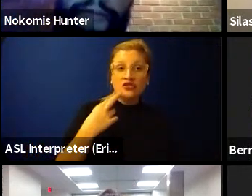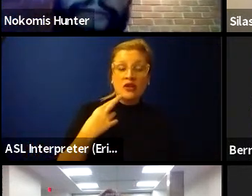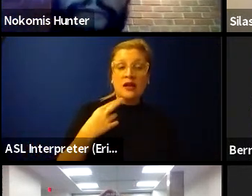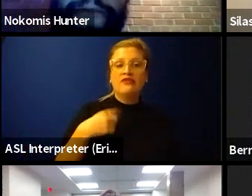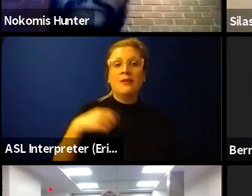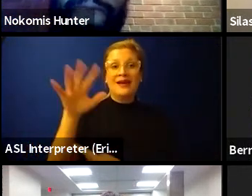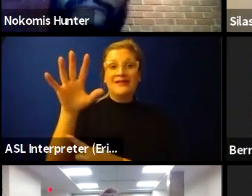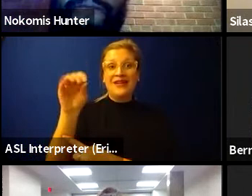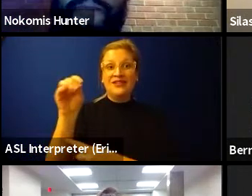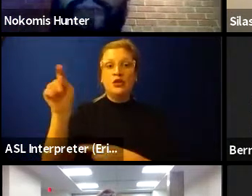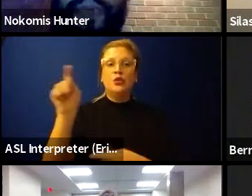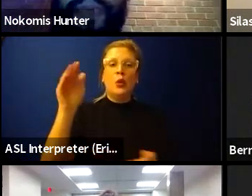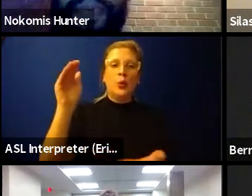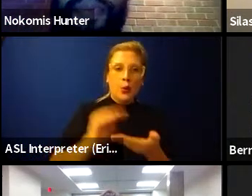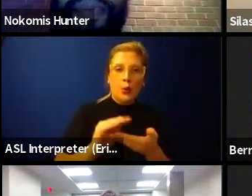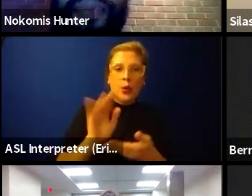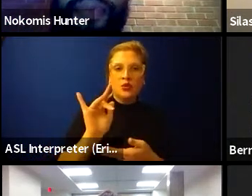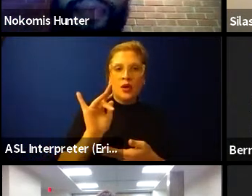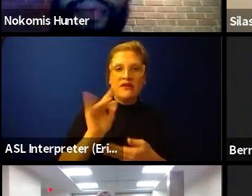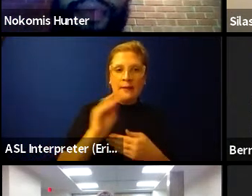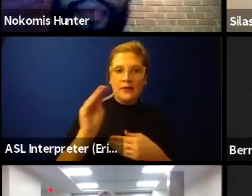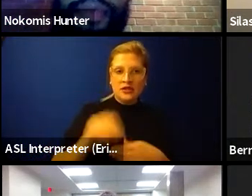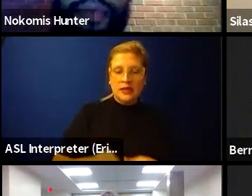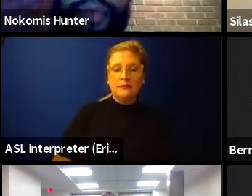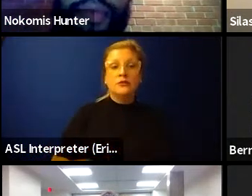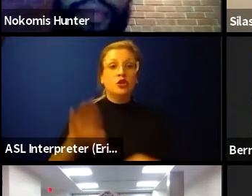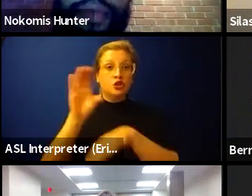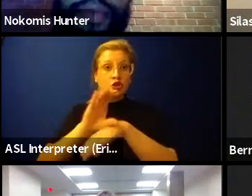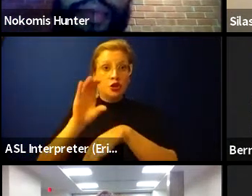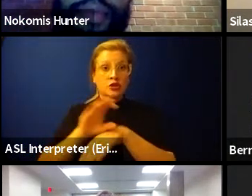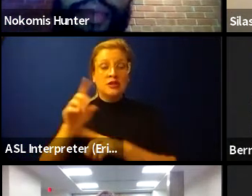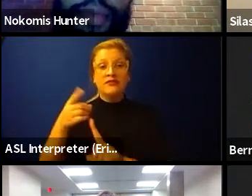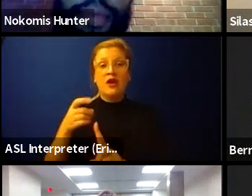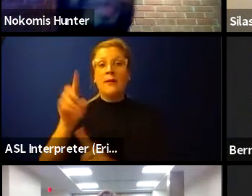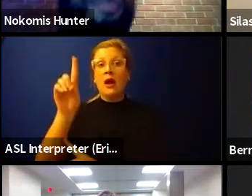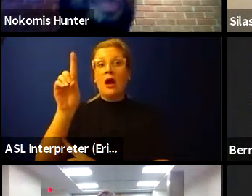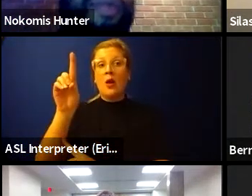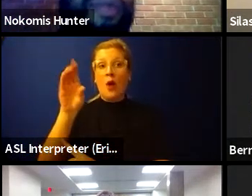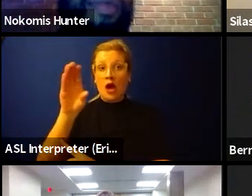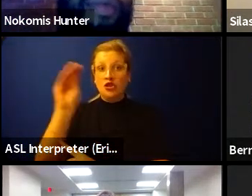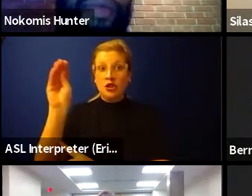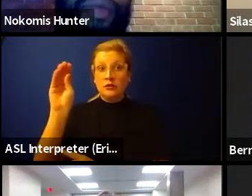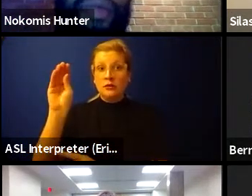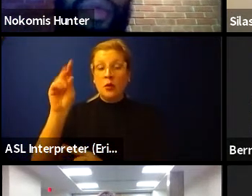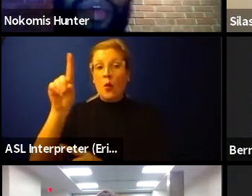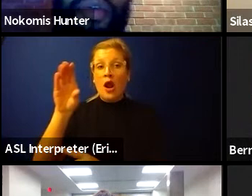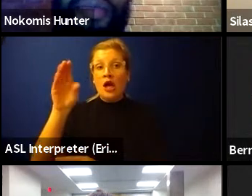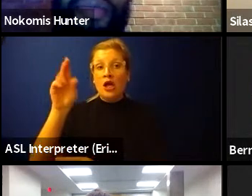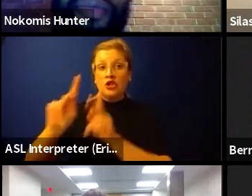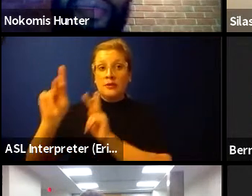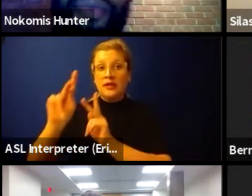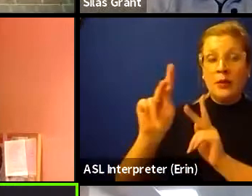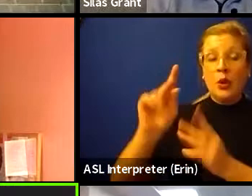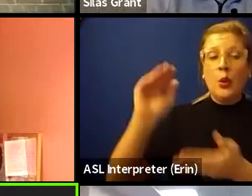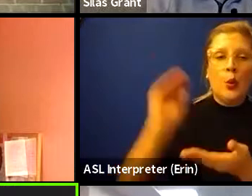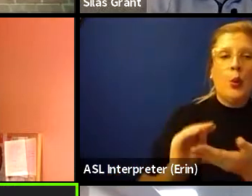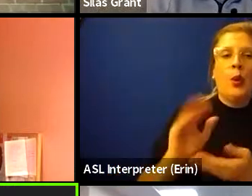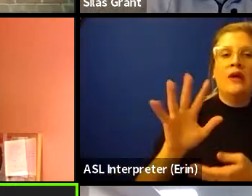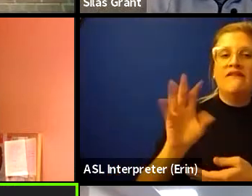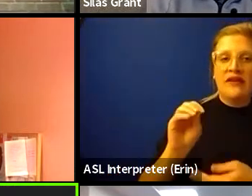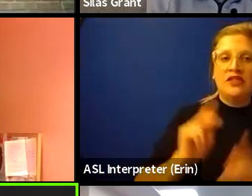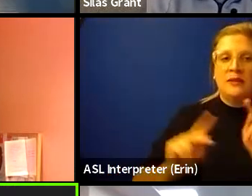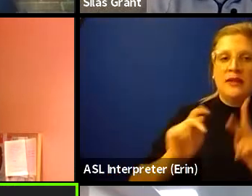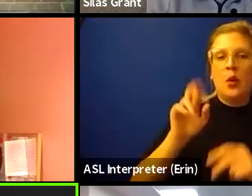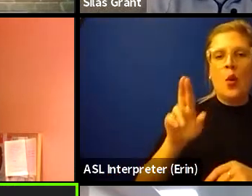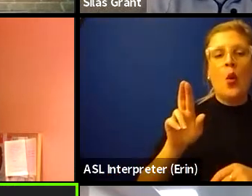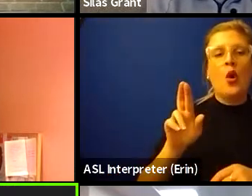25%. House of worship are reduced from 100 people to 50 people or 50% of their allowable